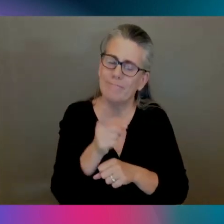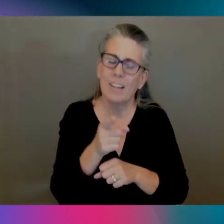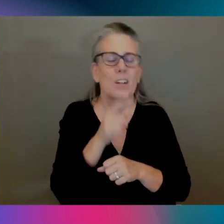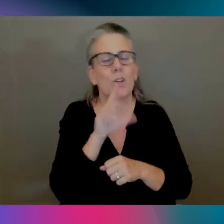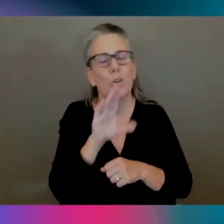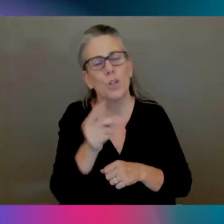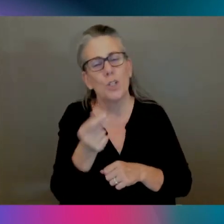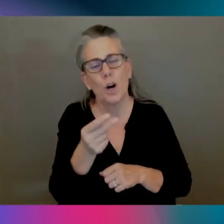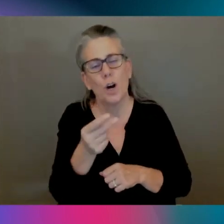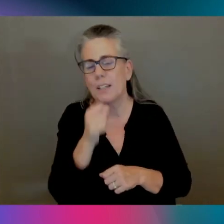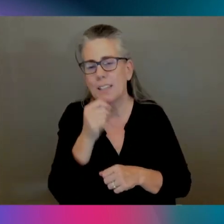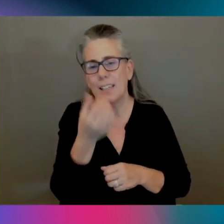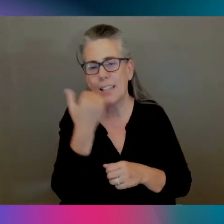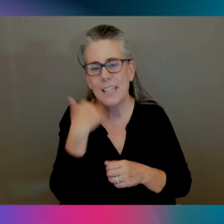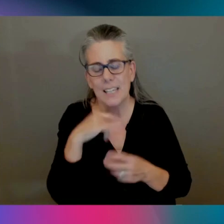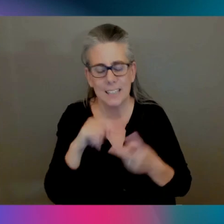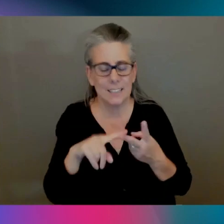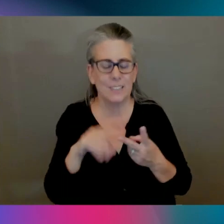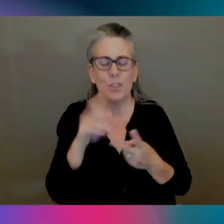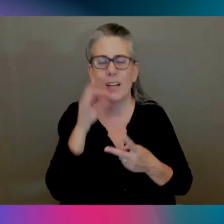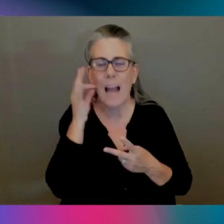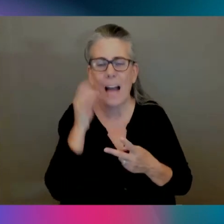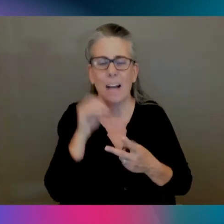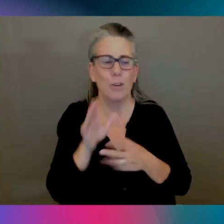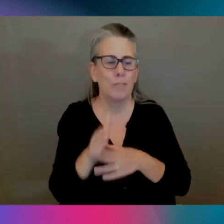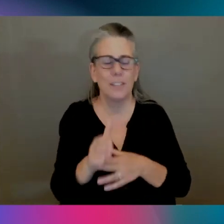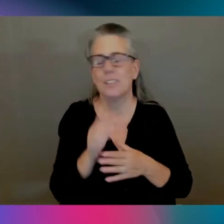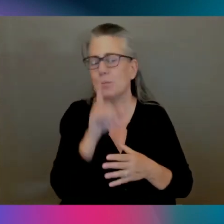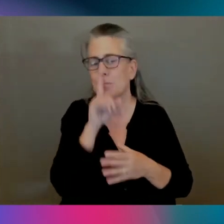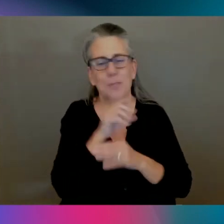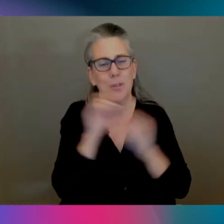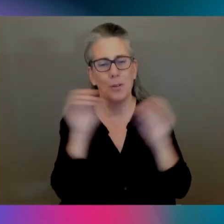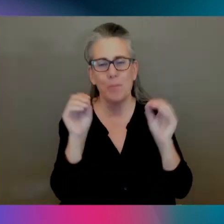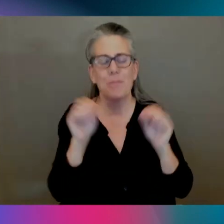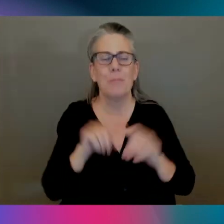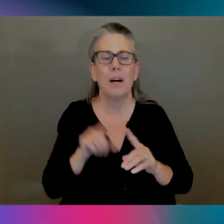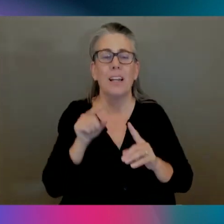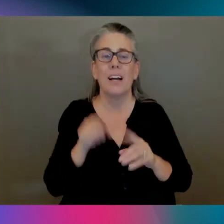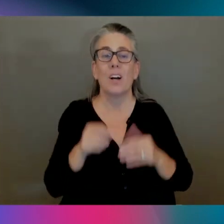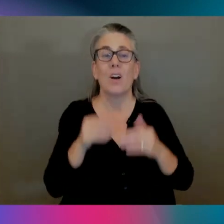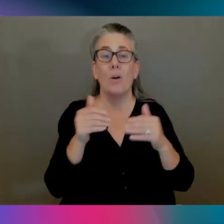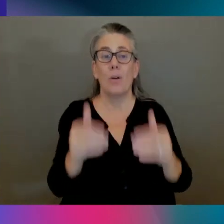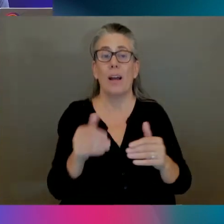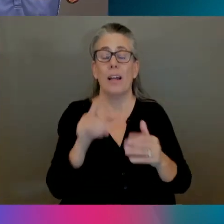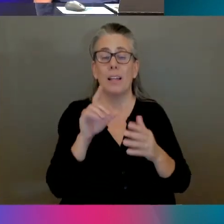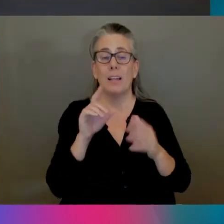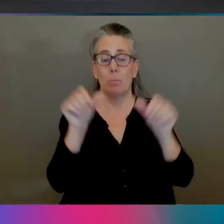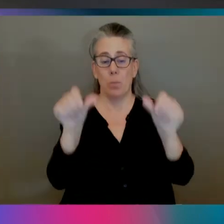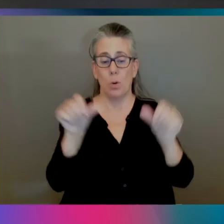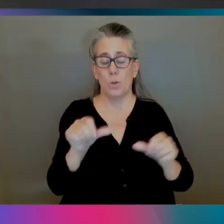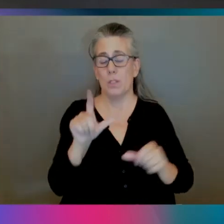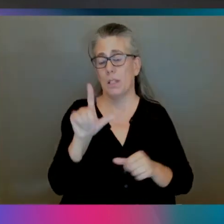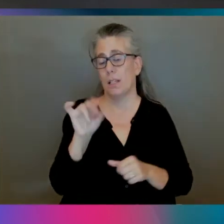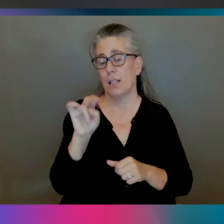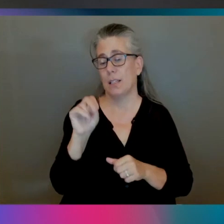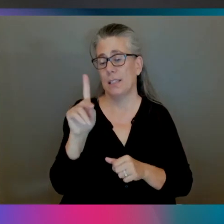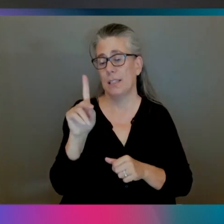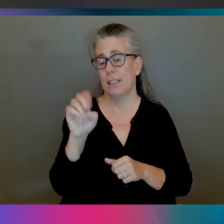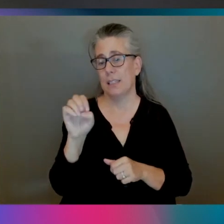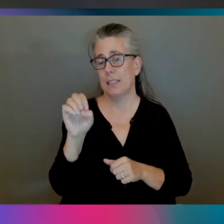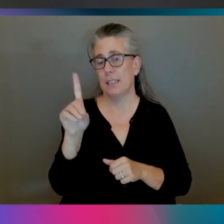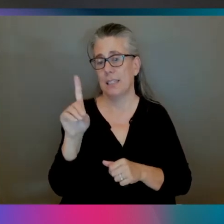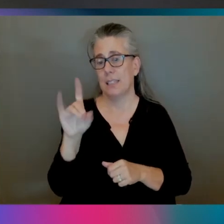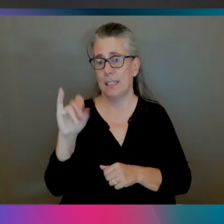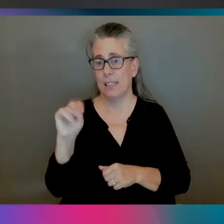cat, whatever you have. But go ahead and post it on LinkedIn. What do you need personalization for? Share